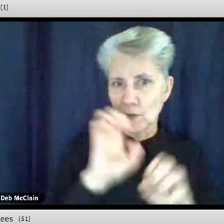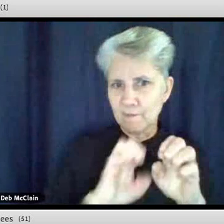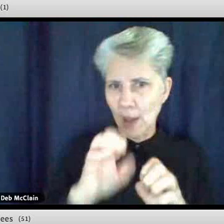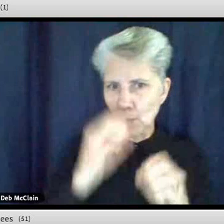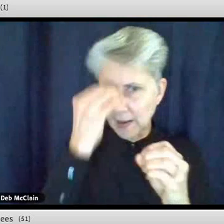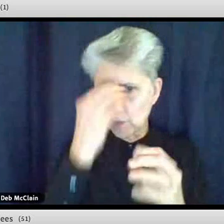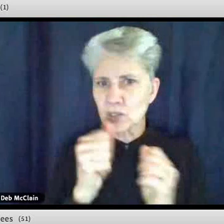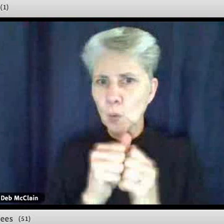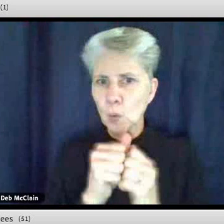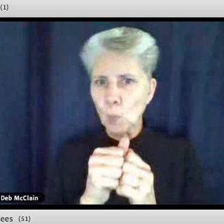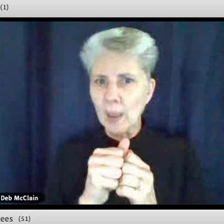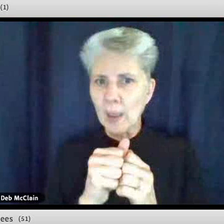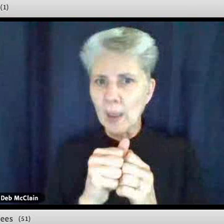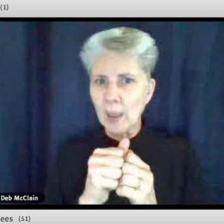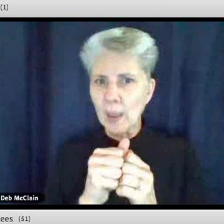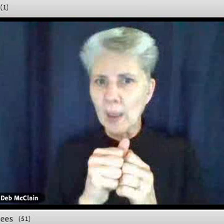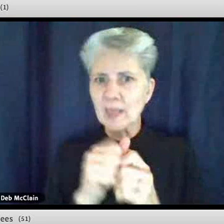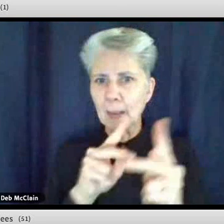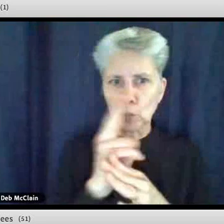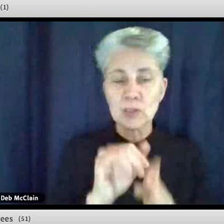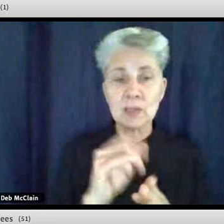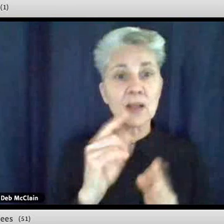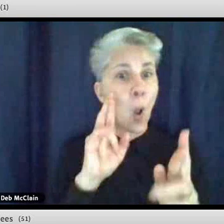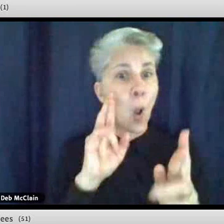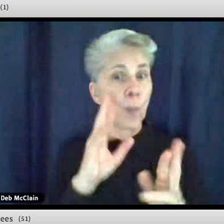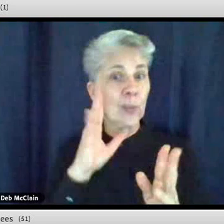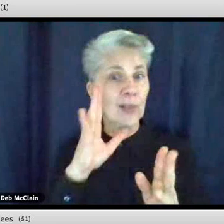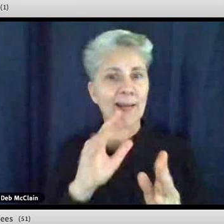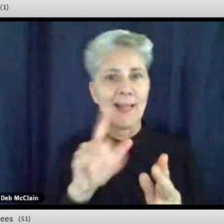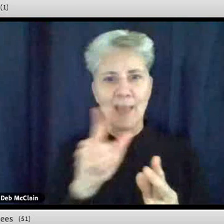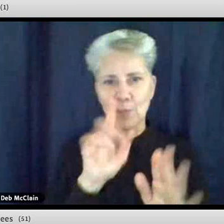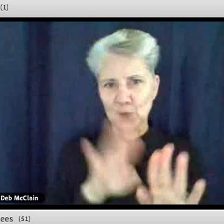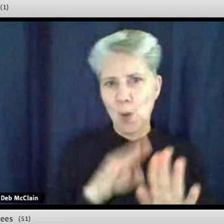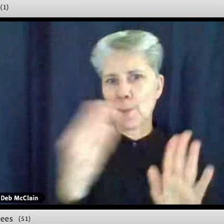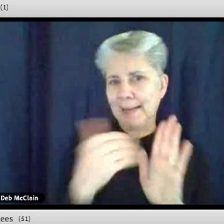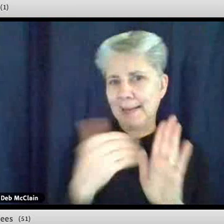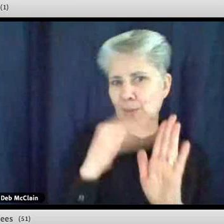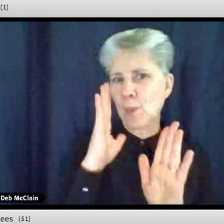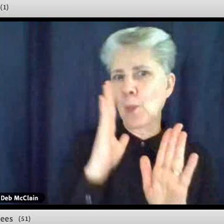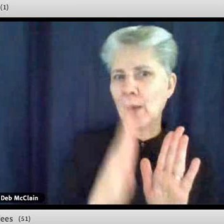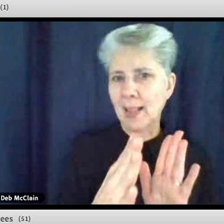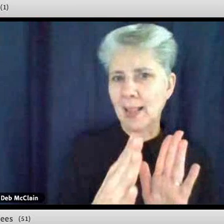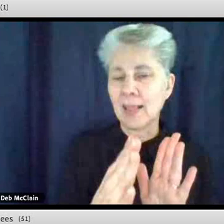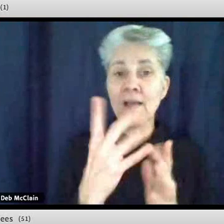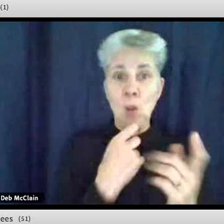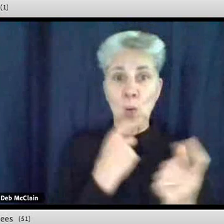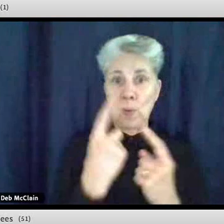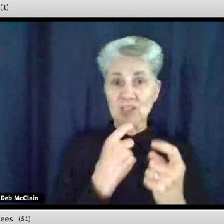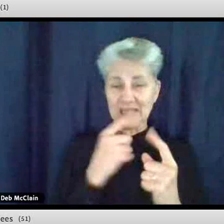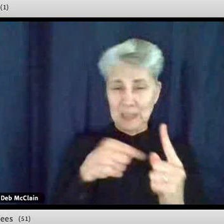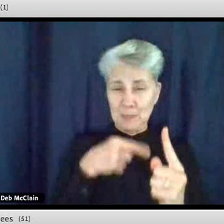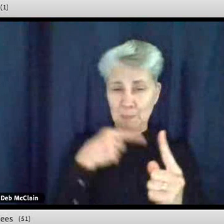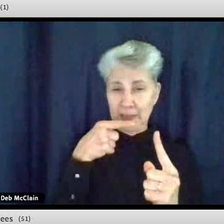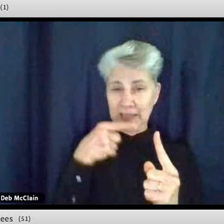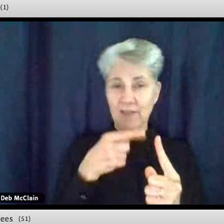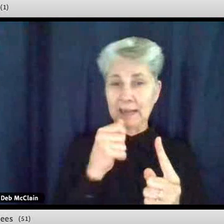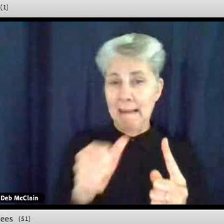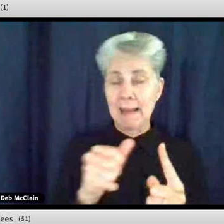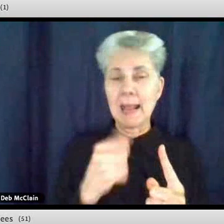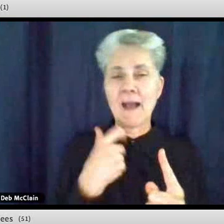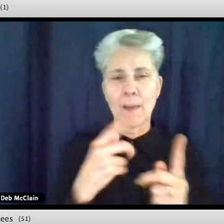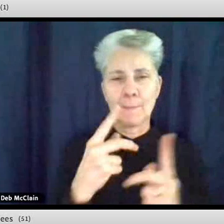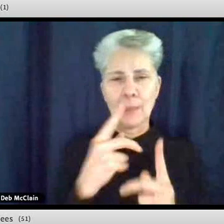can. And be sure to share these tips and tricks for how to evaluate information with our patrons. And hopefully one day soon, our